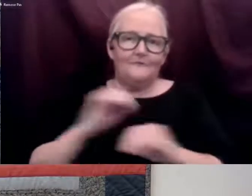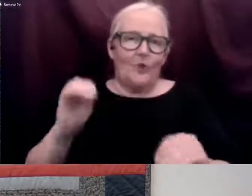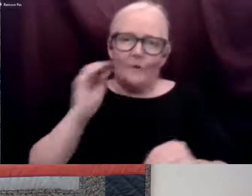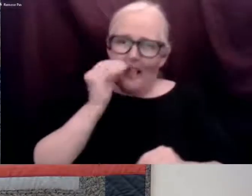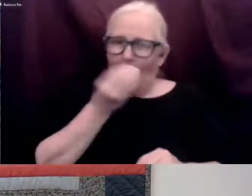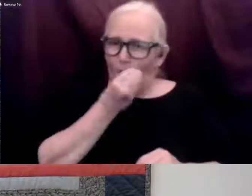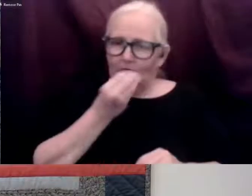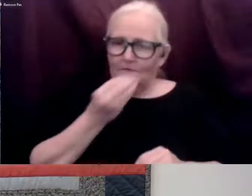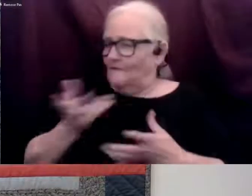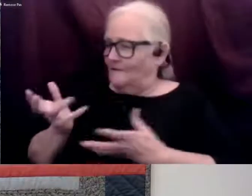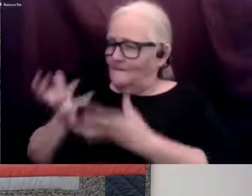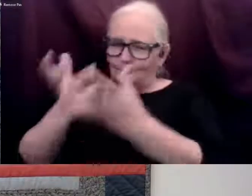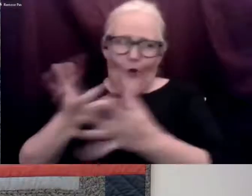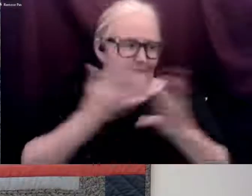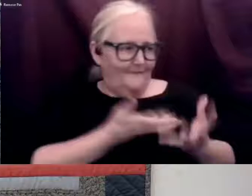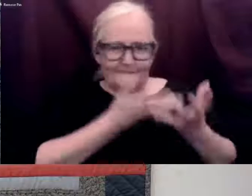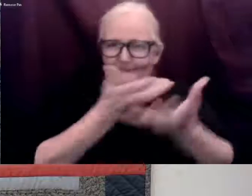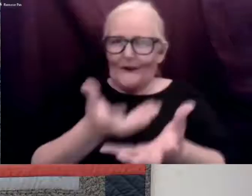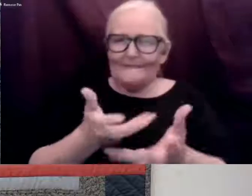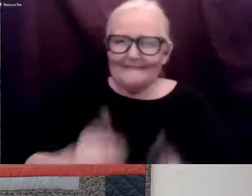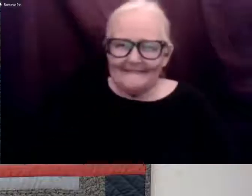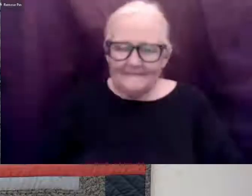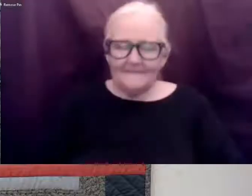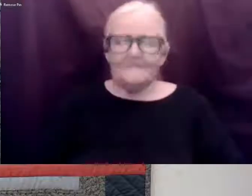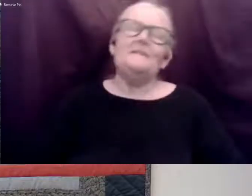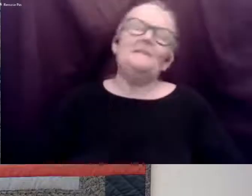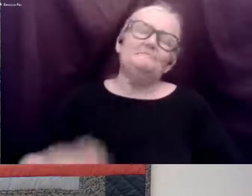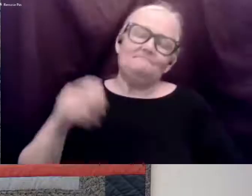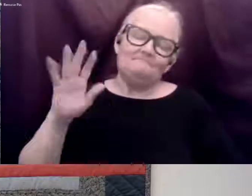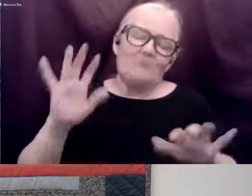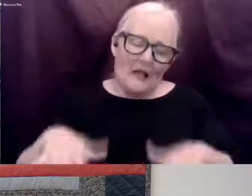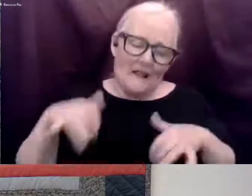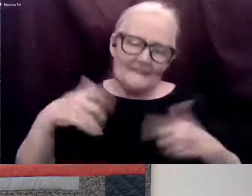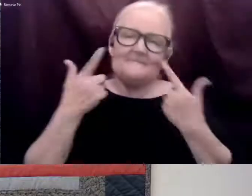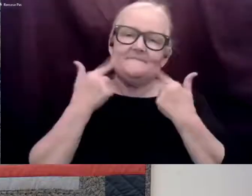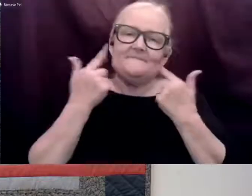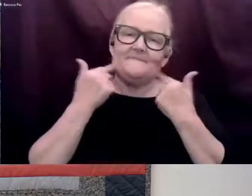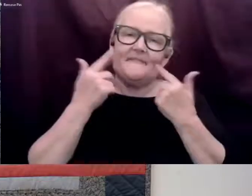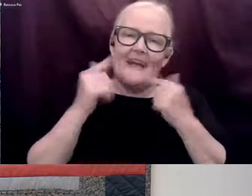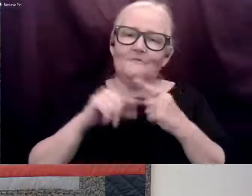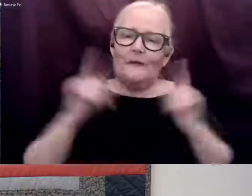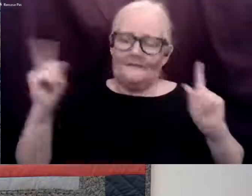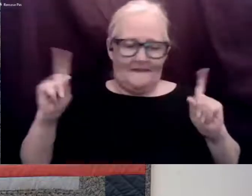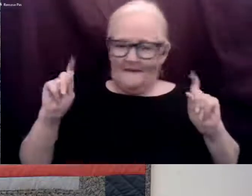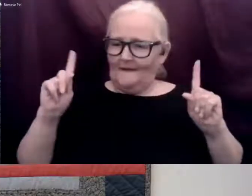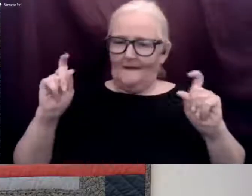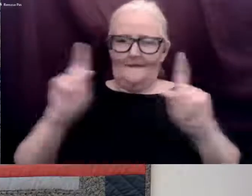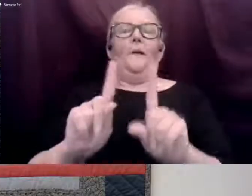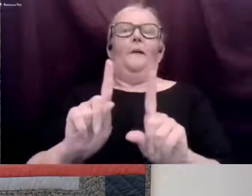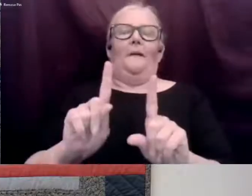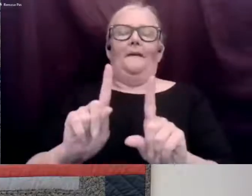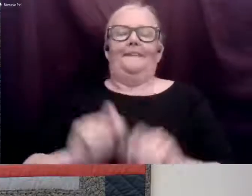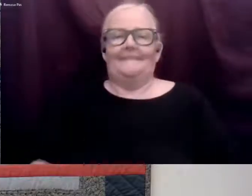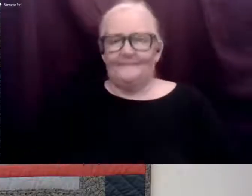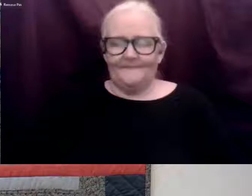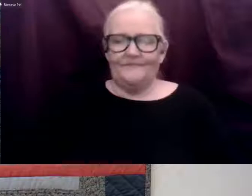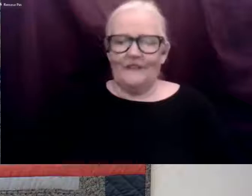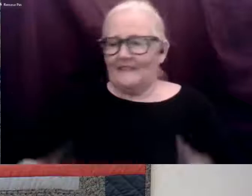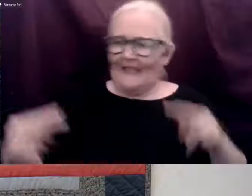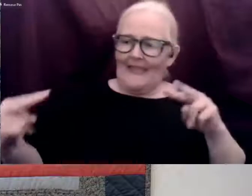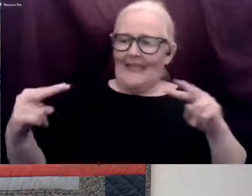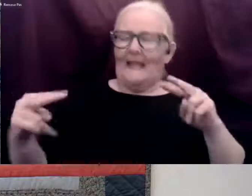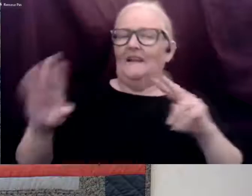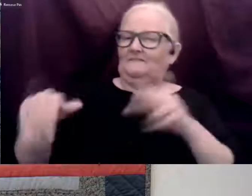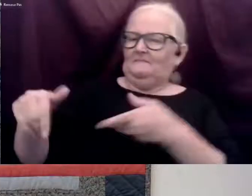There is laughter as the two flower bearers meet at the altar. They decide on the real flowers and things settle down for